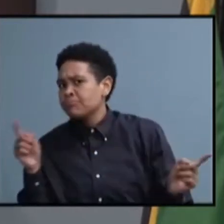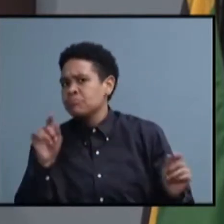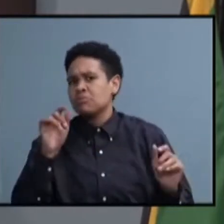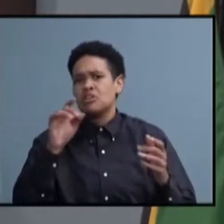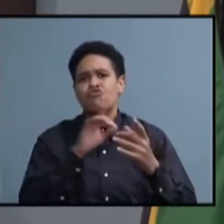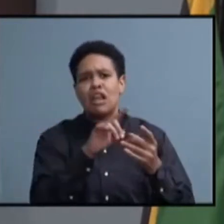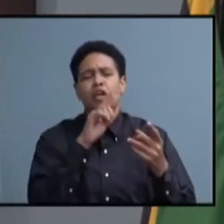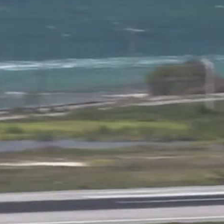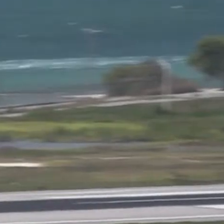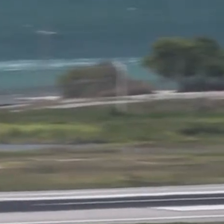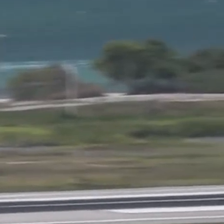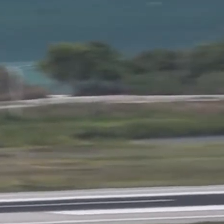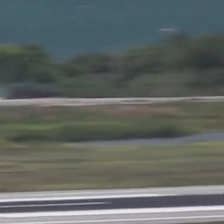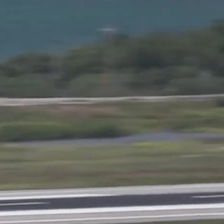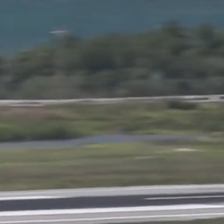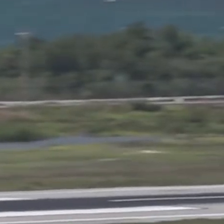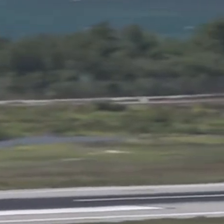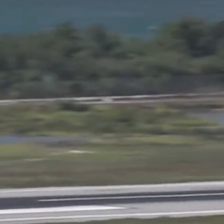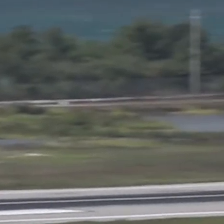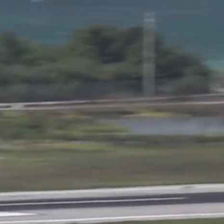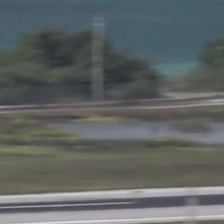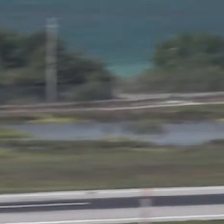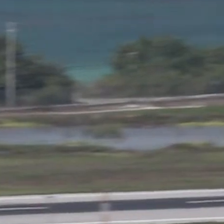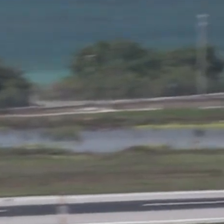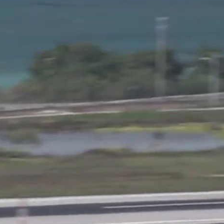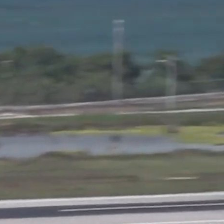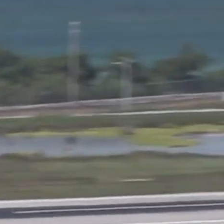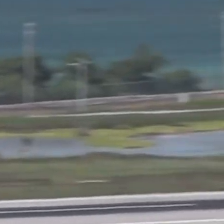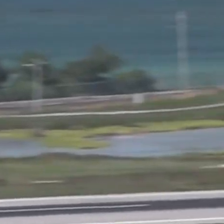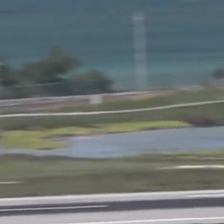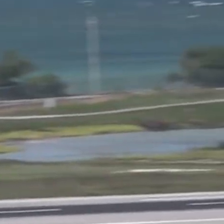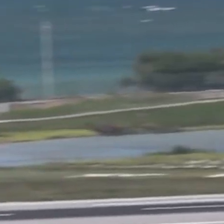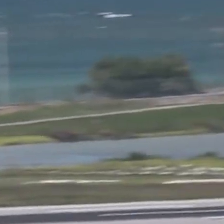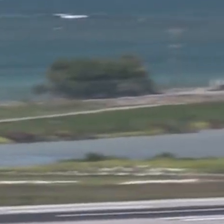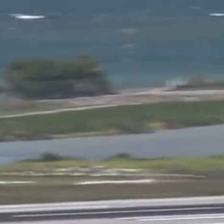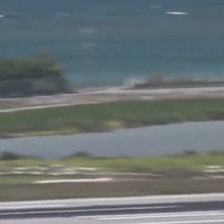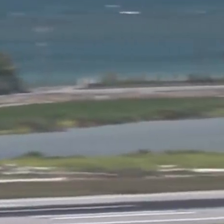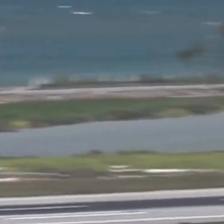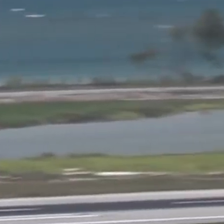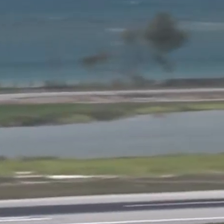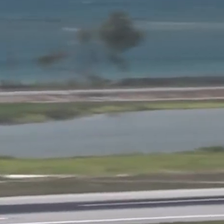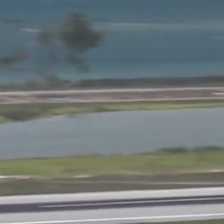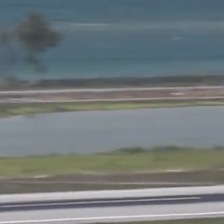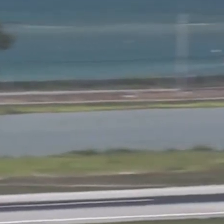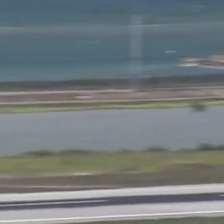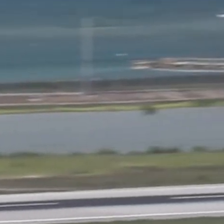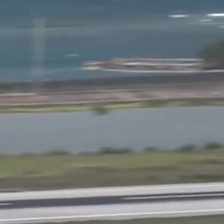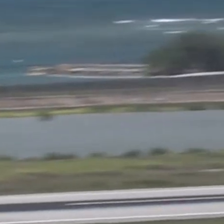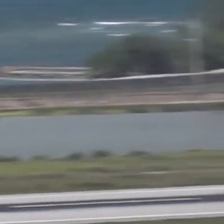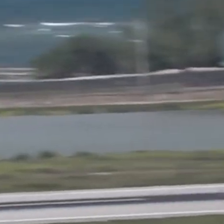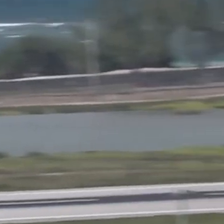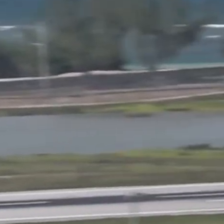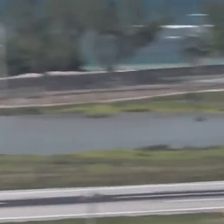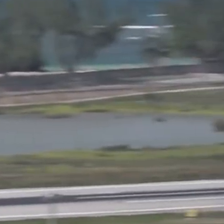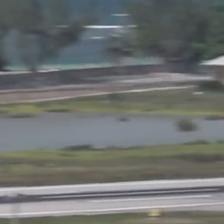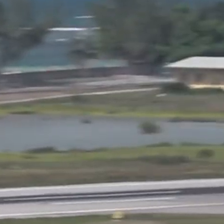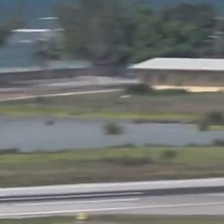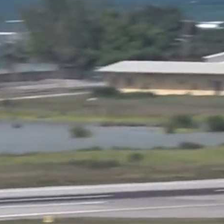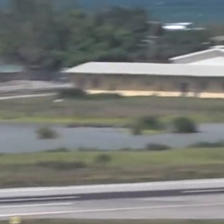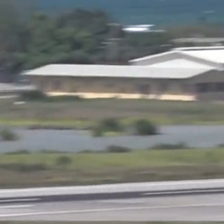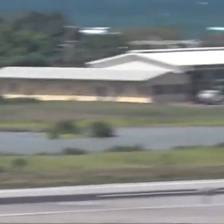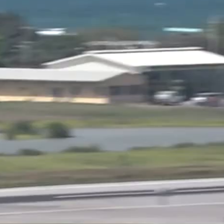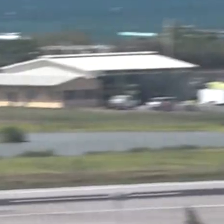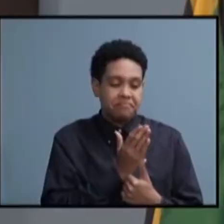persons who will re-enter the island as of June 15. However, international travelers can make a request